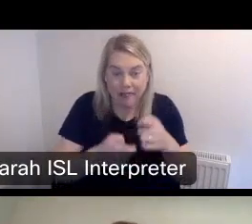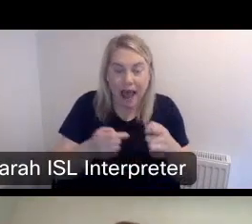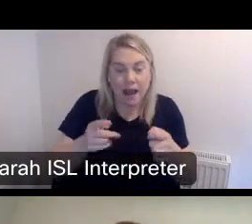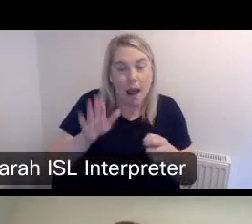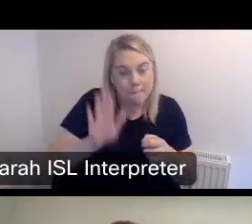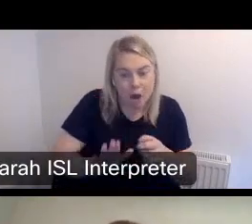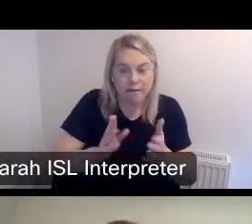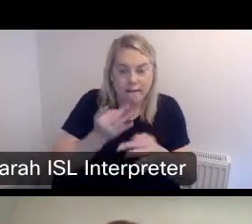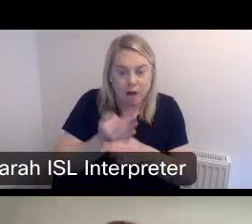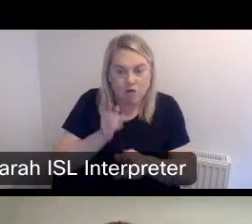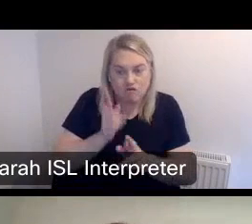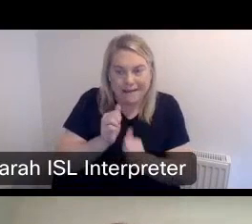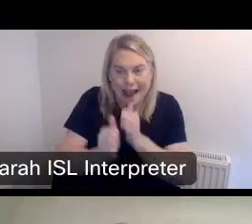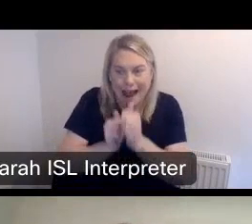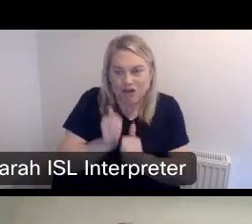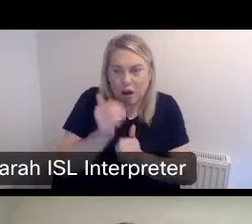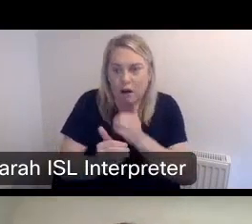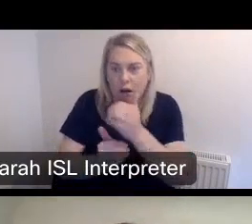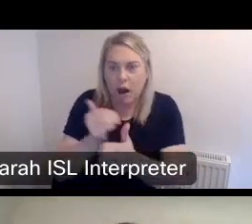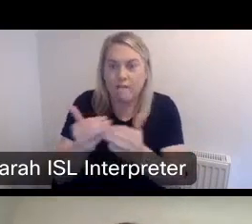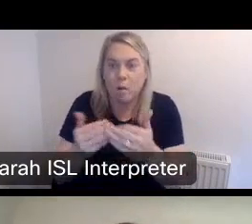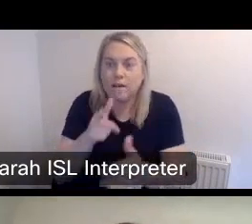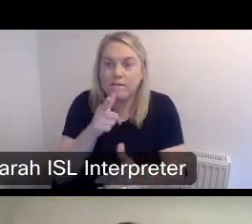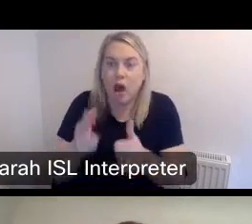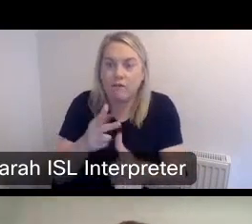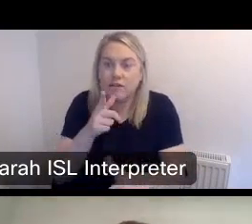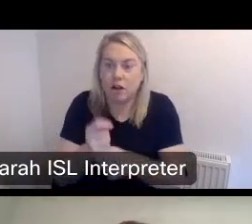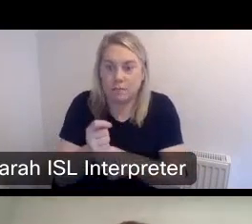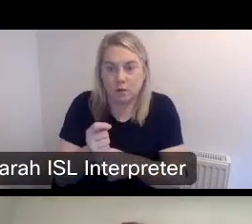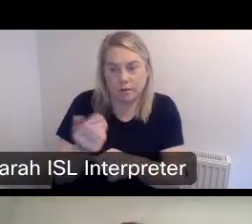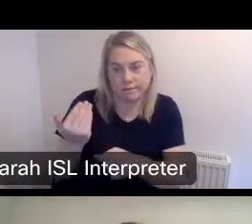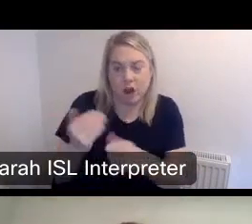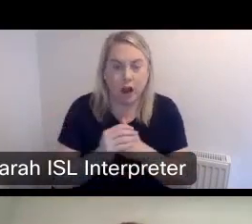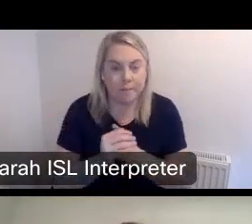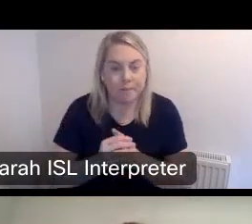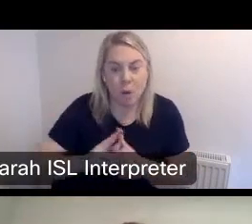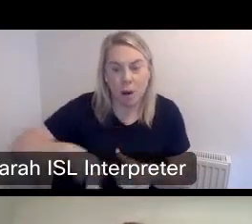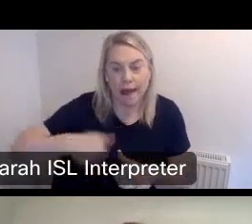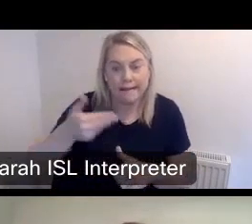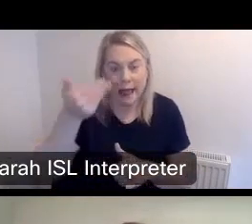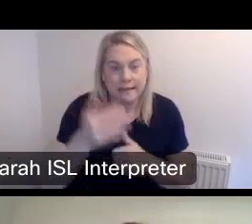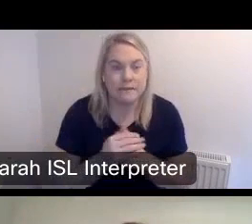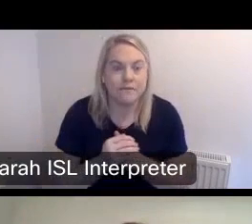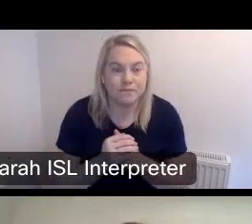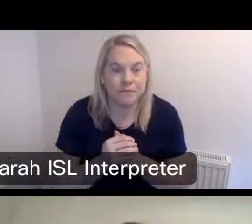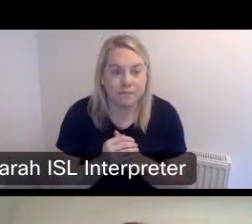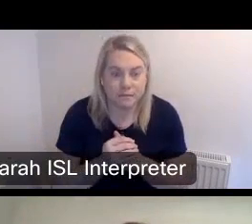must take the required actions that I've touched on in part already. Okay, next slide, please.